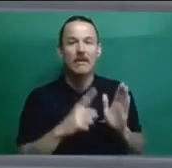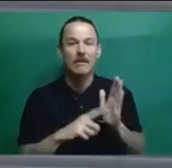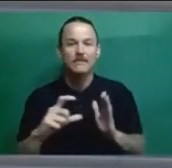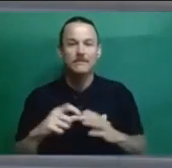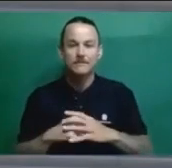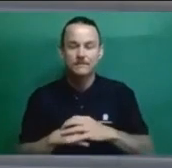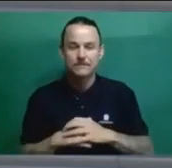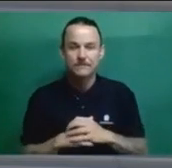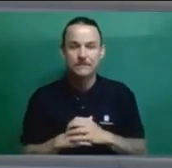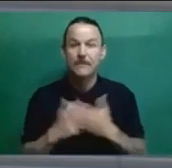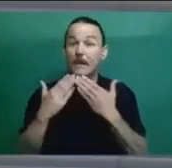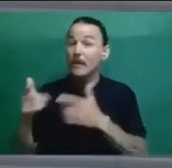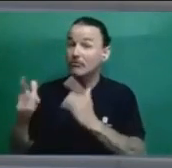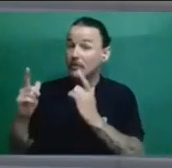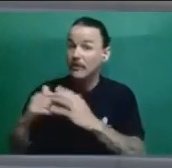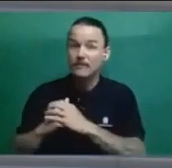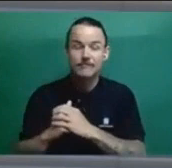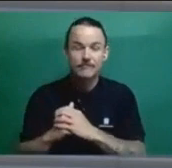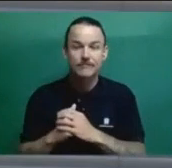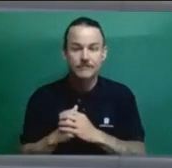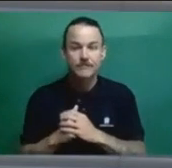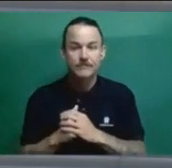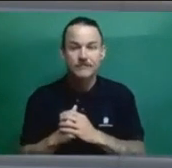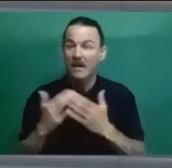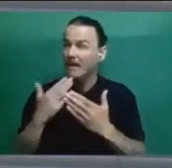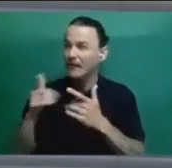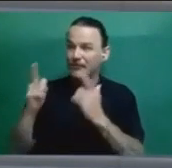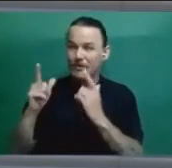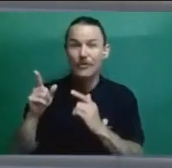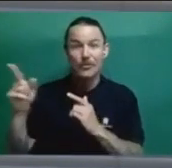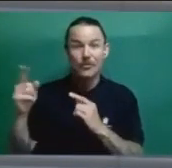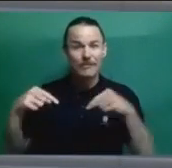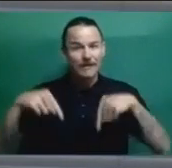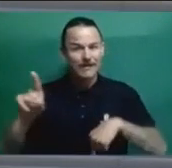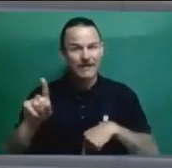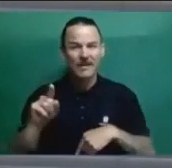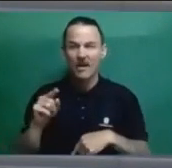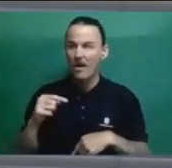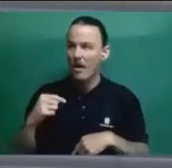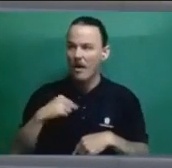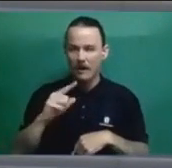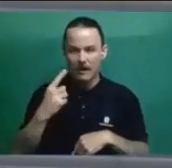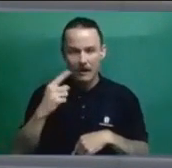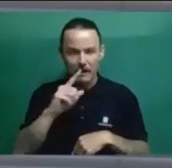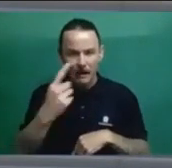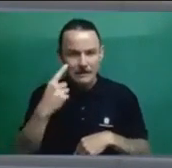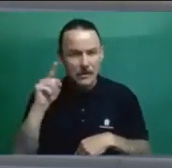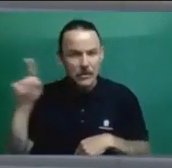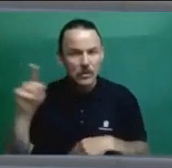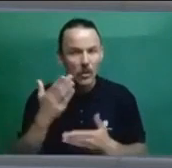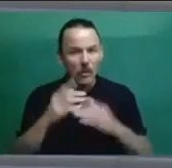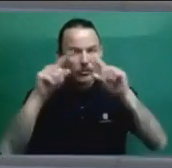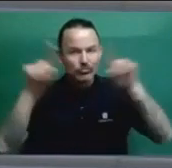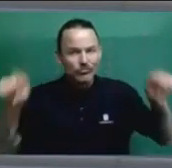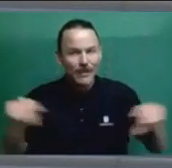Thank you, Premier, for appearing today. You're not on the screen at the moment, but is there anything with the... No, it's just that... It's just